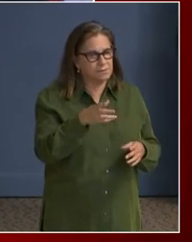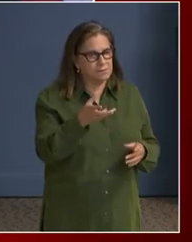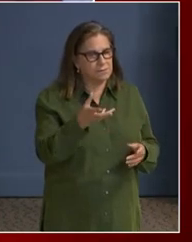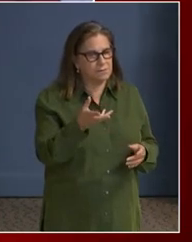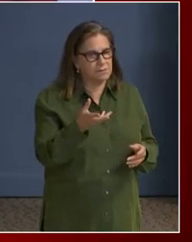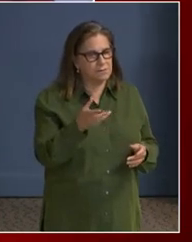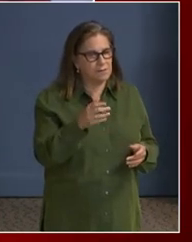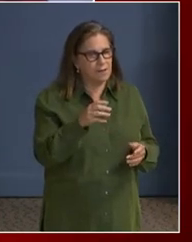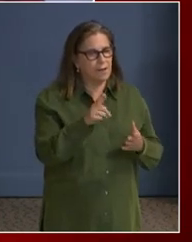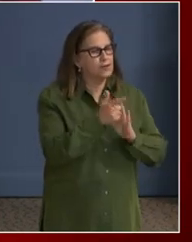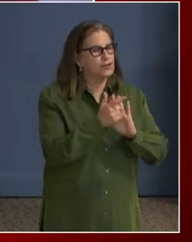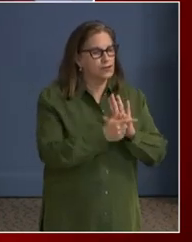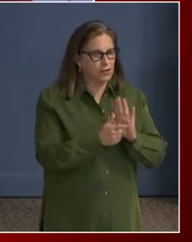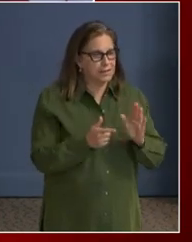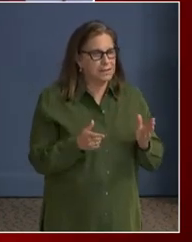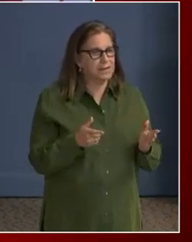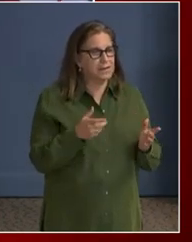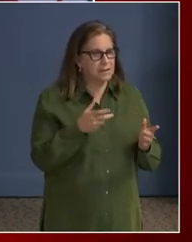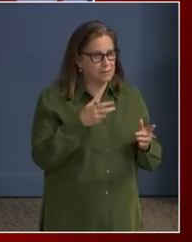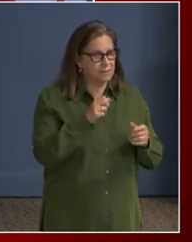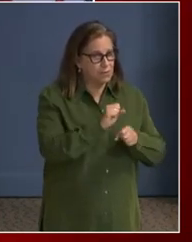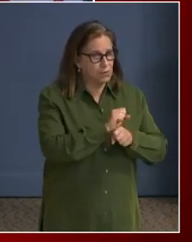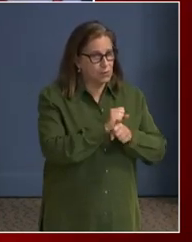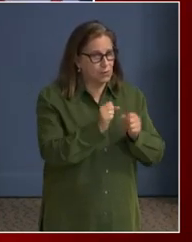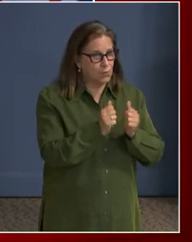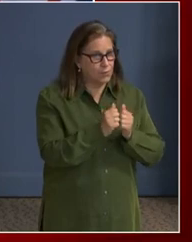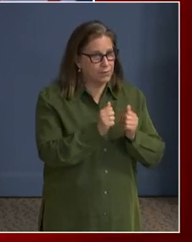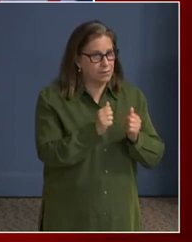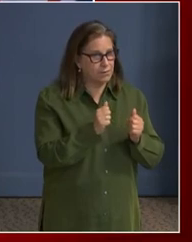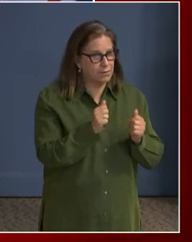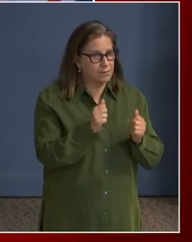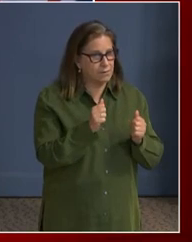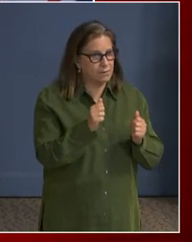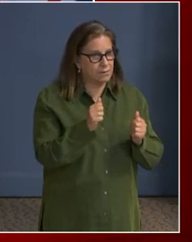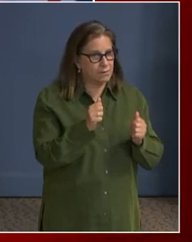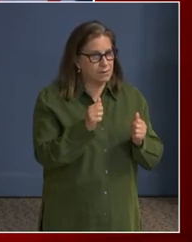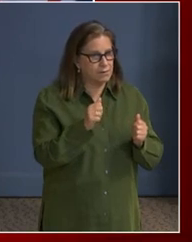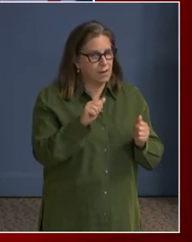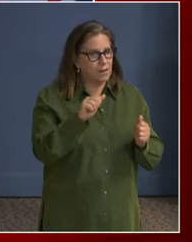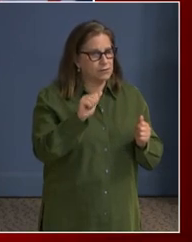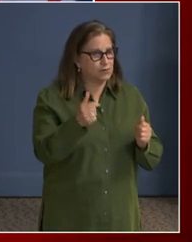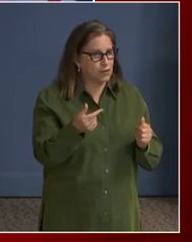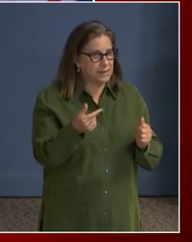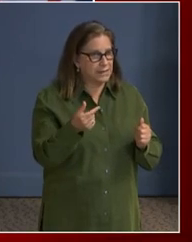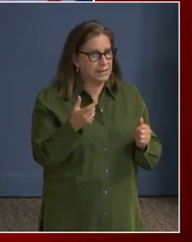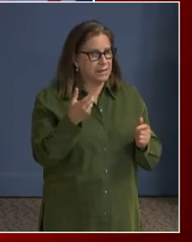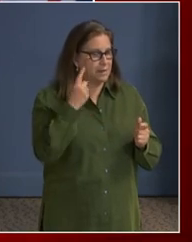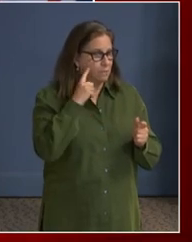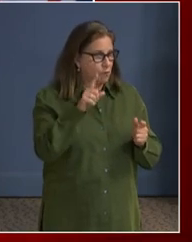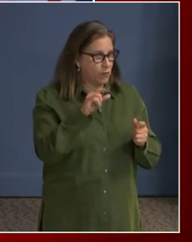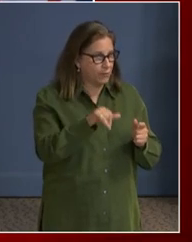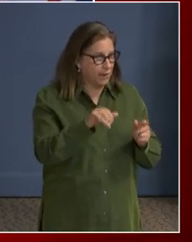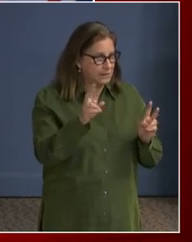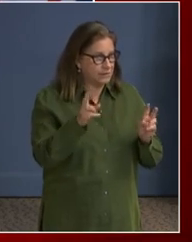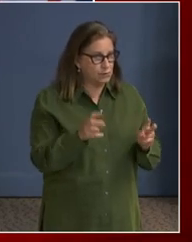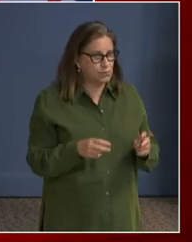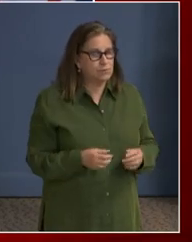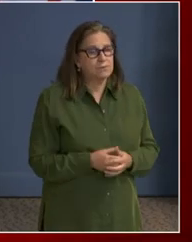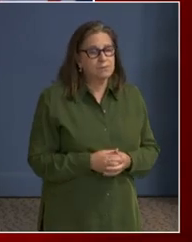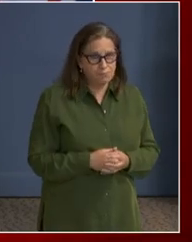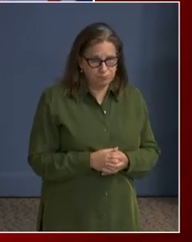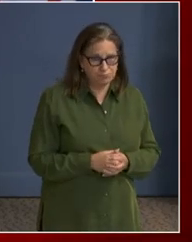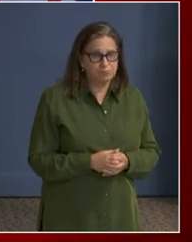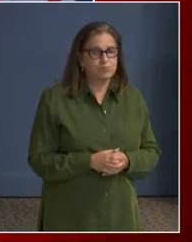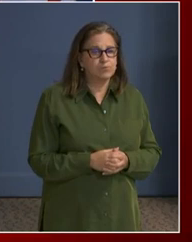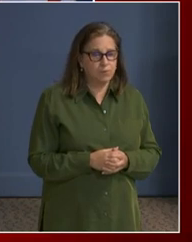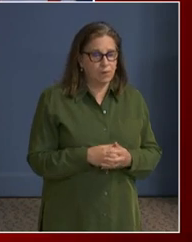Thank you, Mayor. So what we're doing, unfortunately, COVID has slowed us down a little bit, but we are ramping up